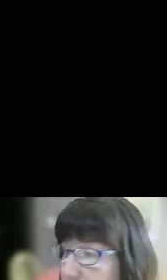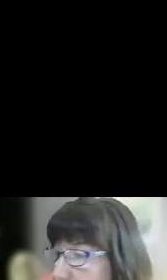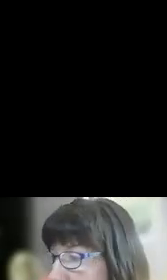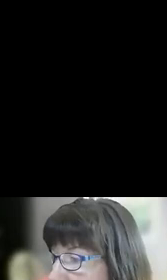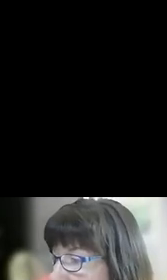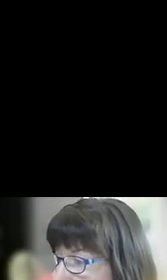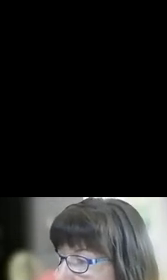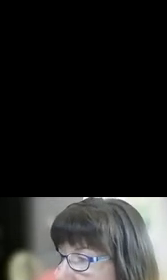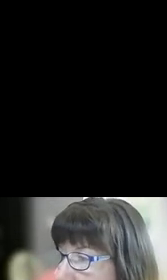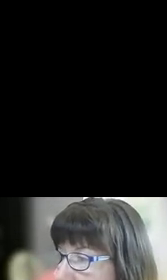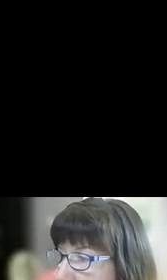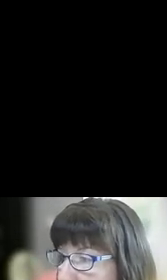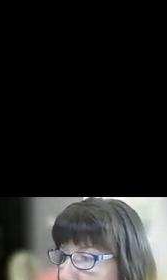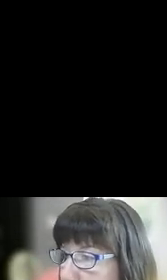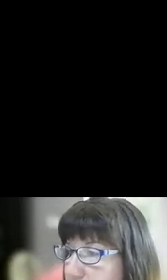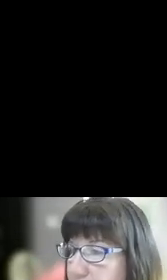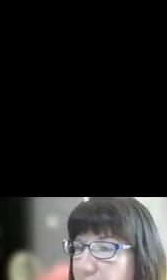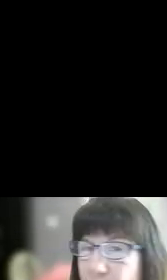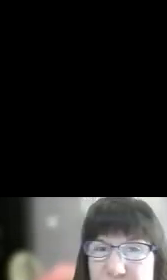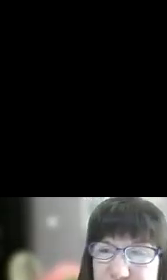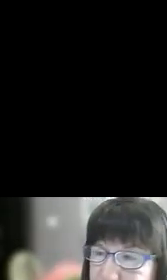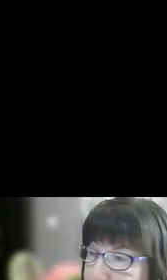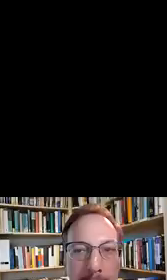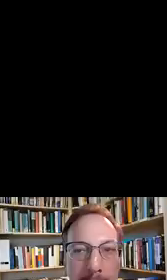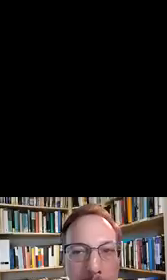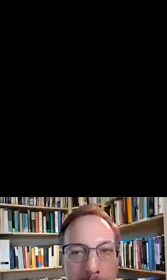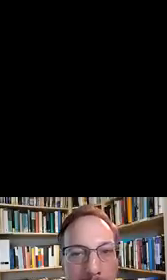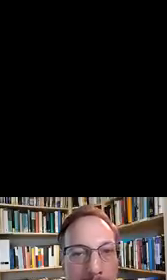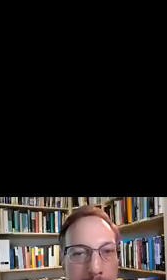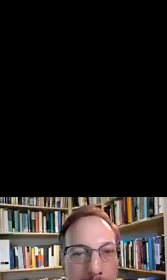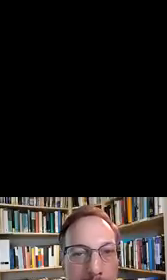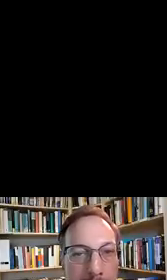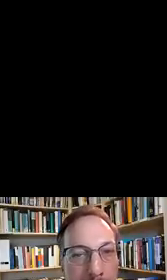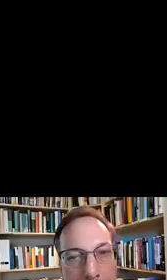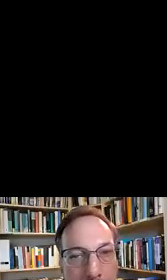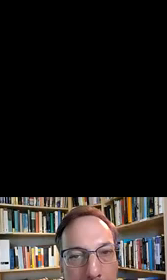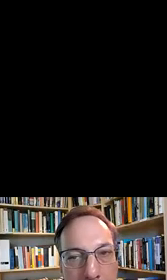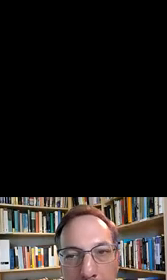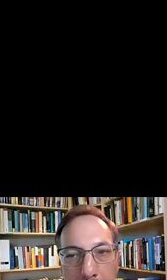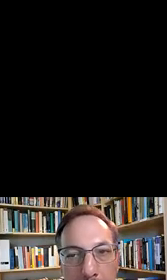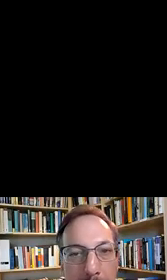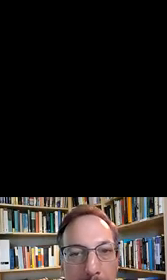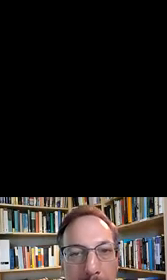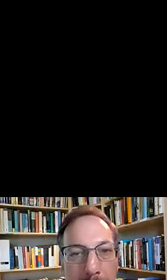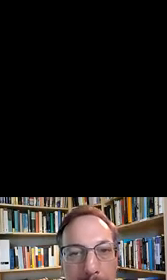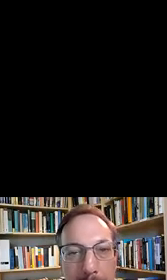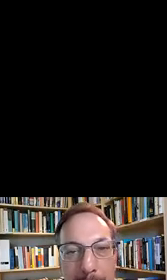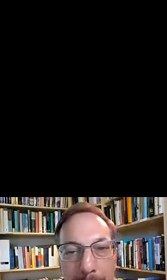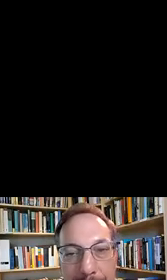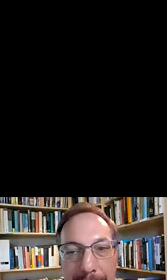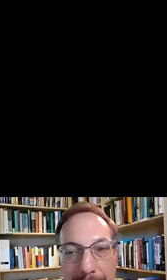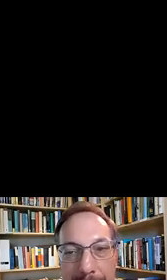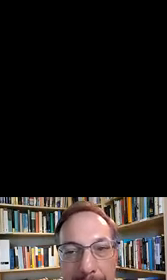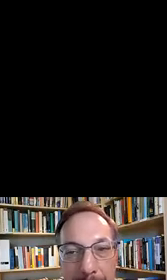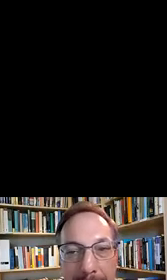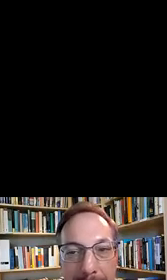Greg, anything to add to that from an insider's perspective? Yeah, that's exactly right. And it happens all the time. So don't think you're the first